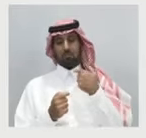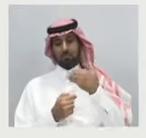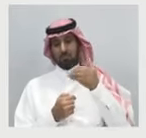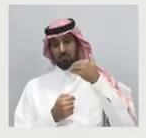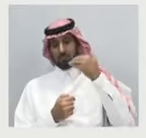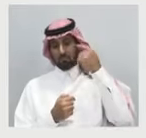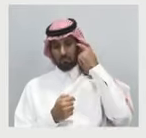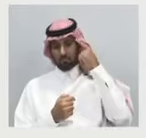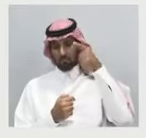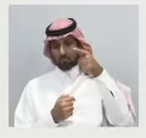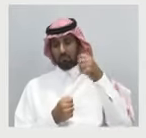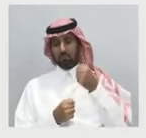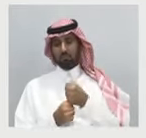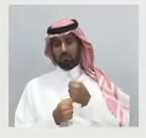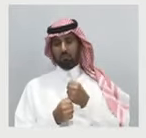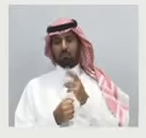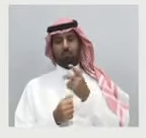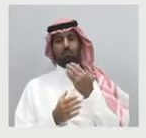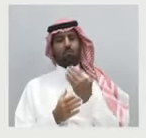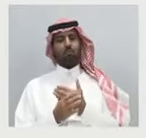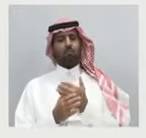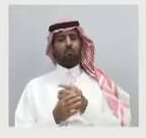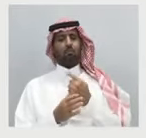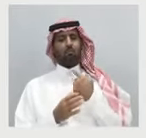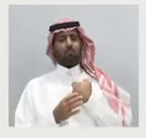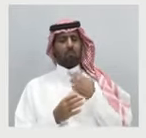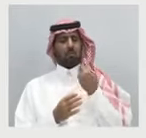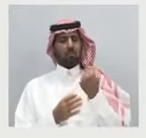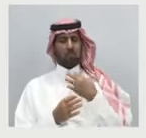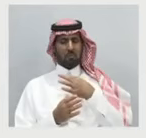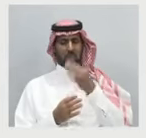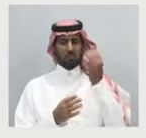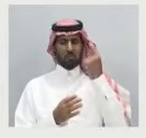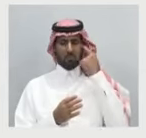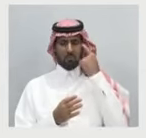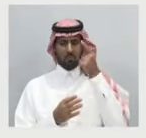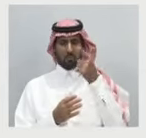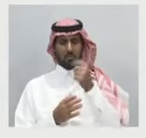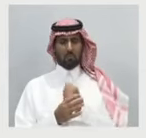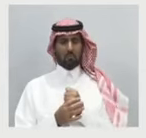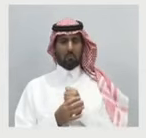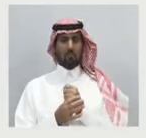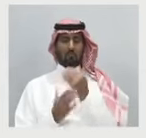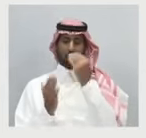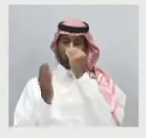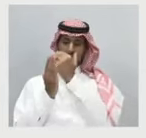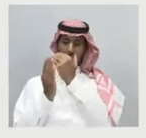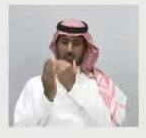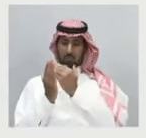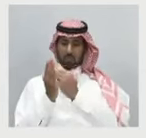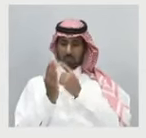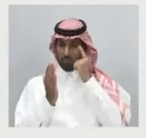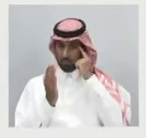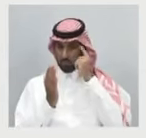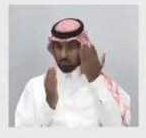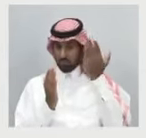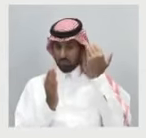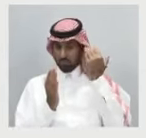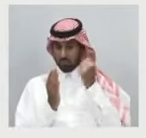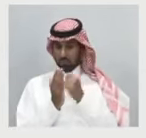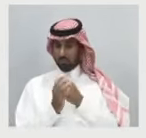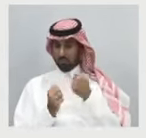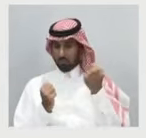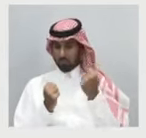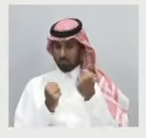in this position include why I am the one. You see the list here? I am a dedicated and enthusiastic